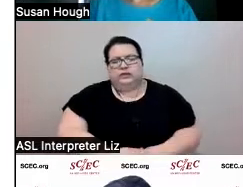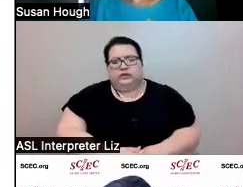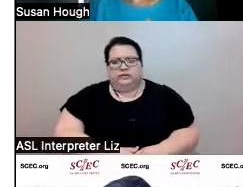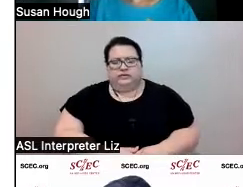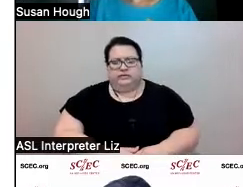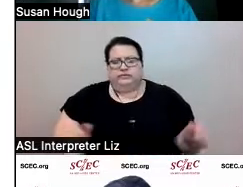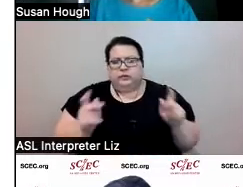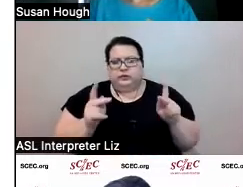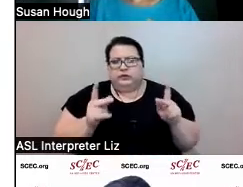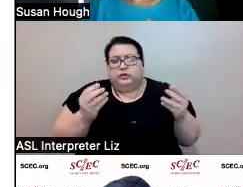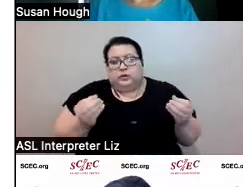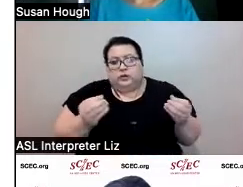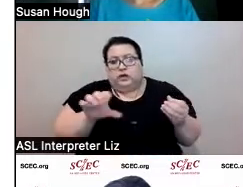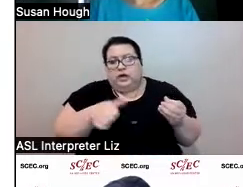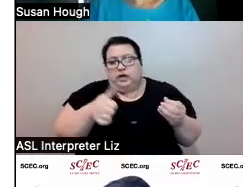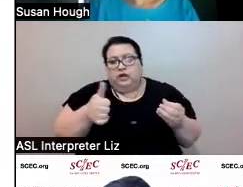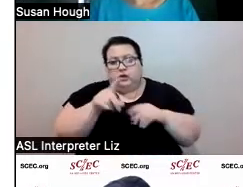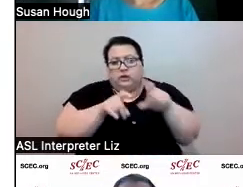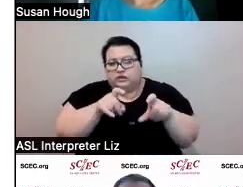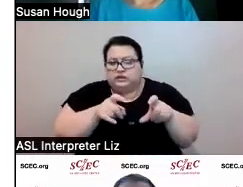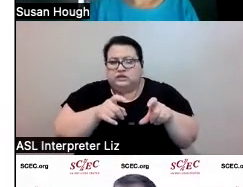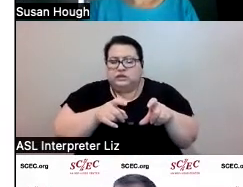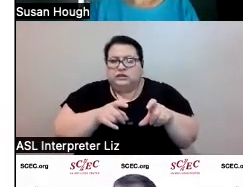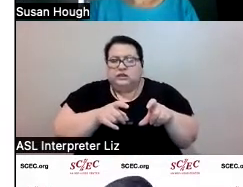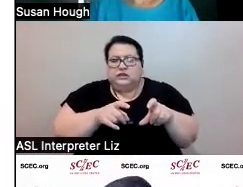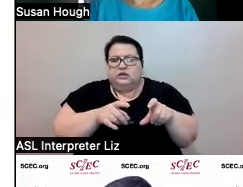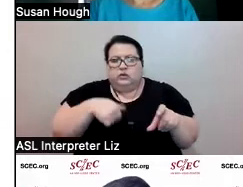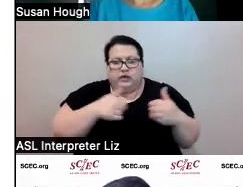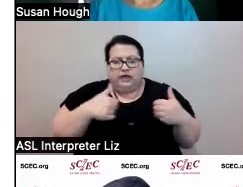Okay, so any other questions? We have